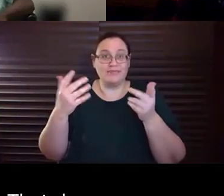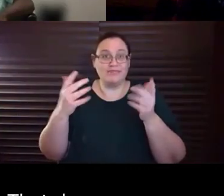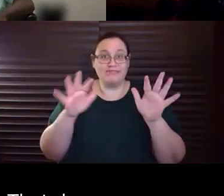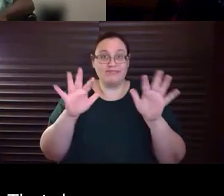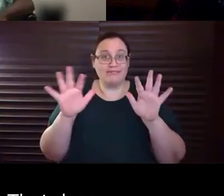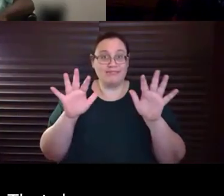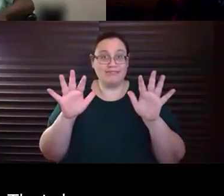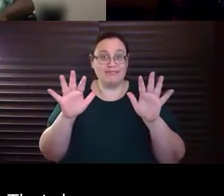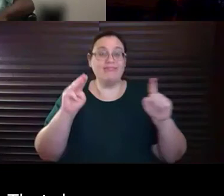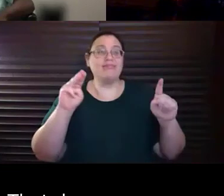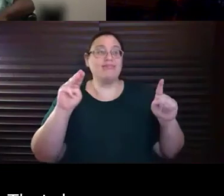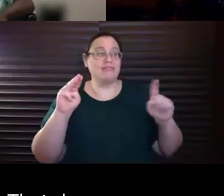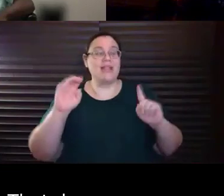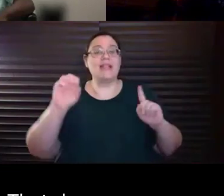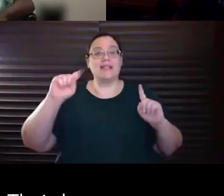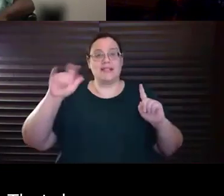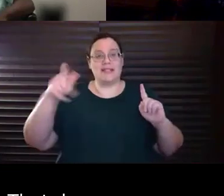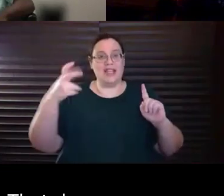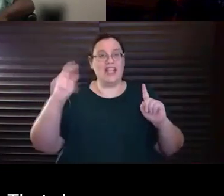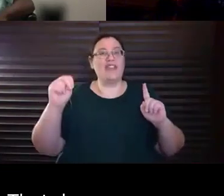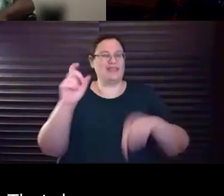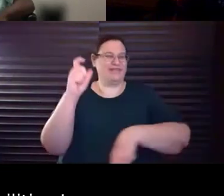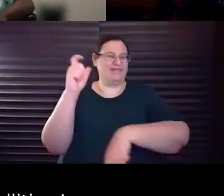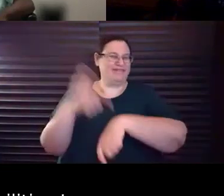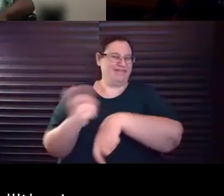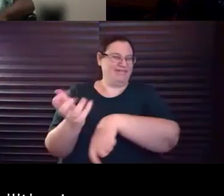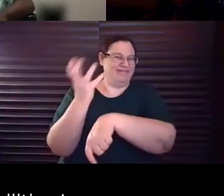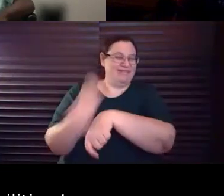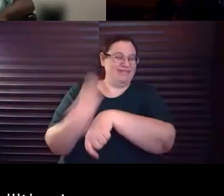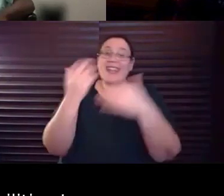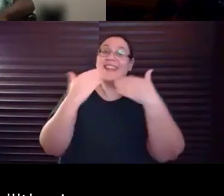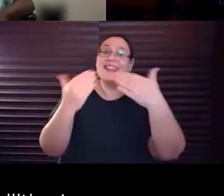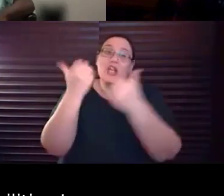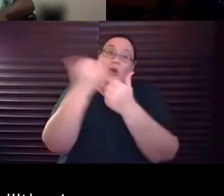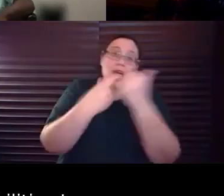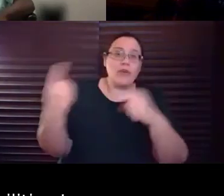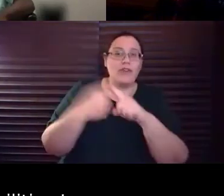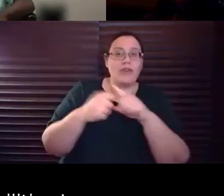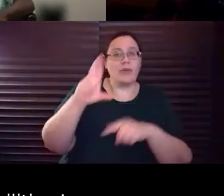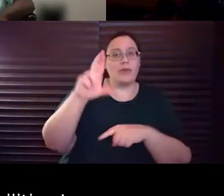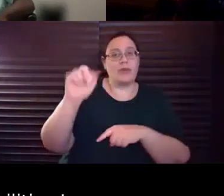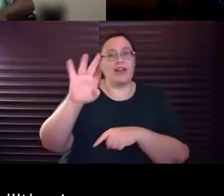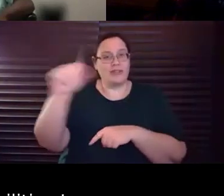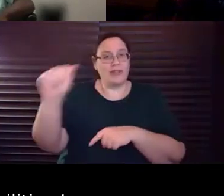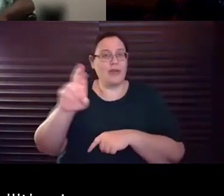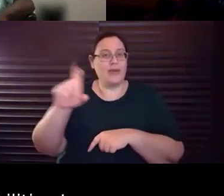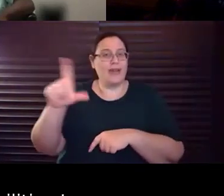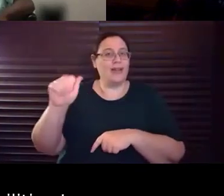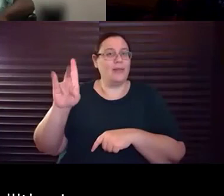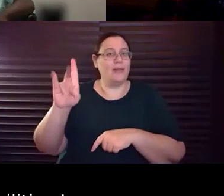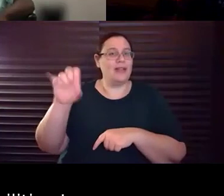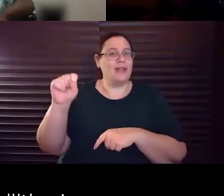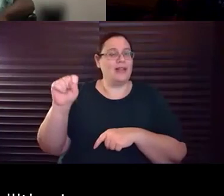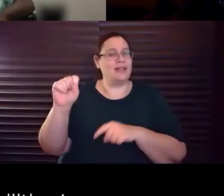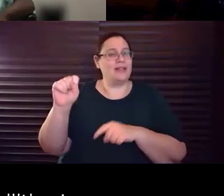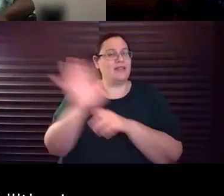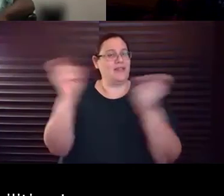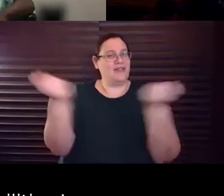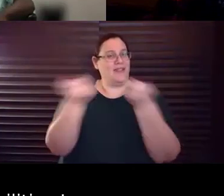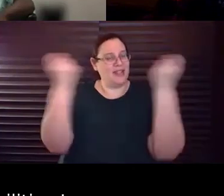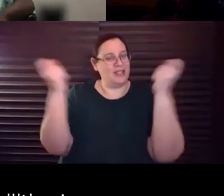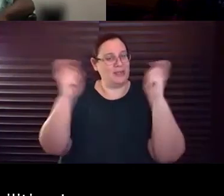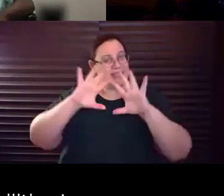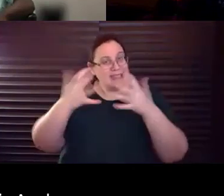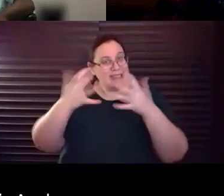that does take us to time. A big thank you to everyone at the ReelAbilities Los Angeles team, to the wonderful folks from Best